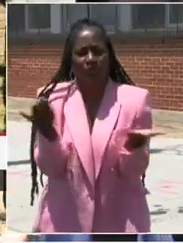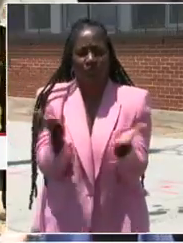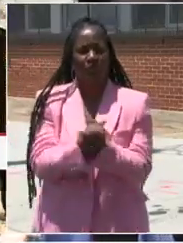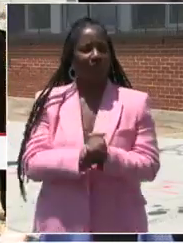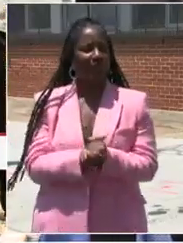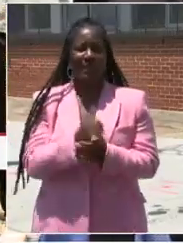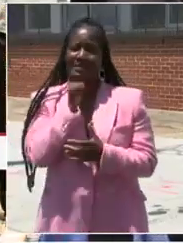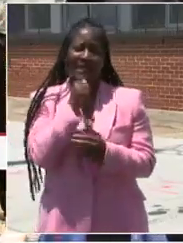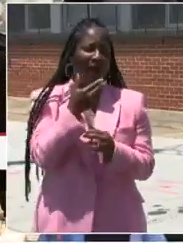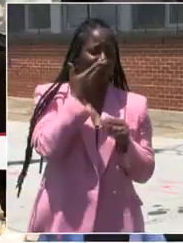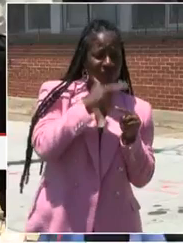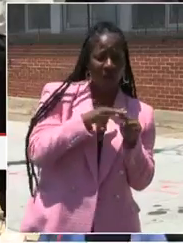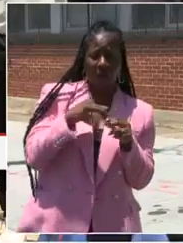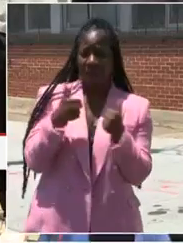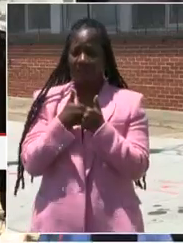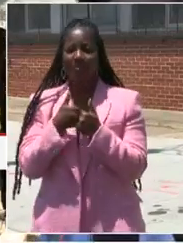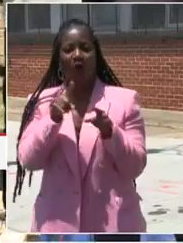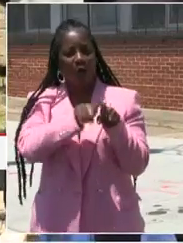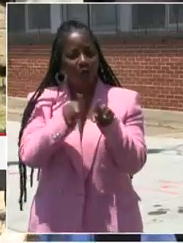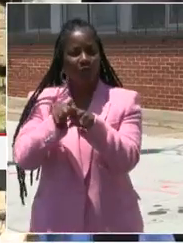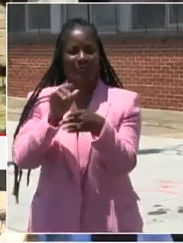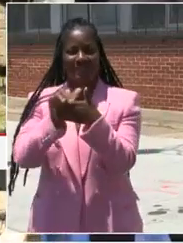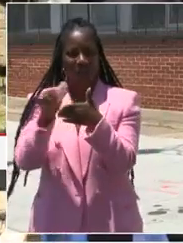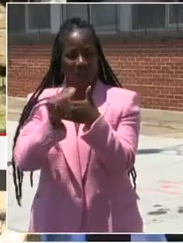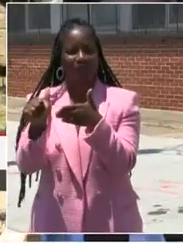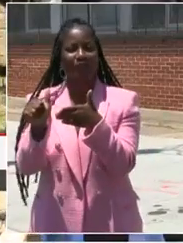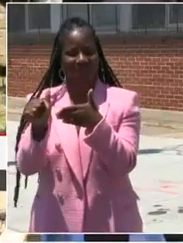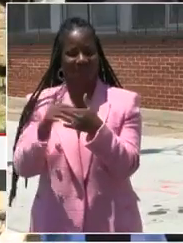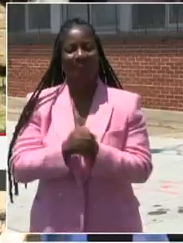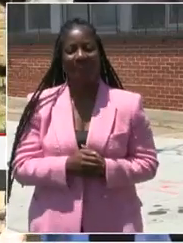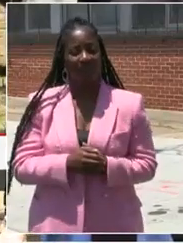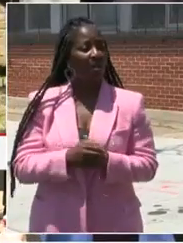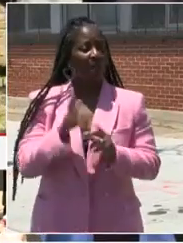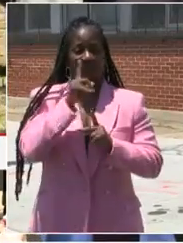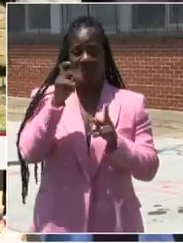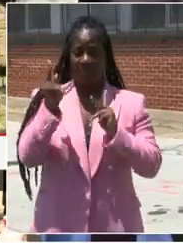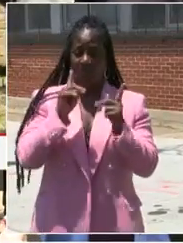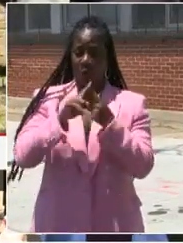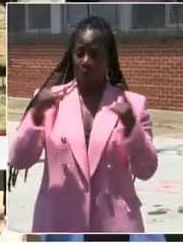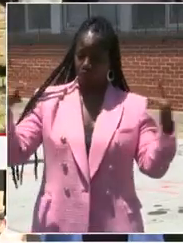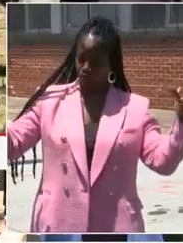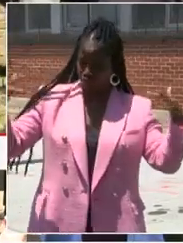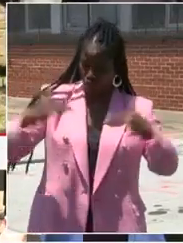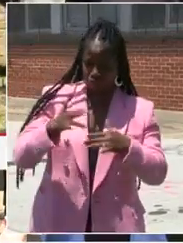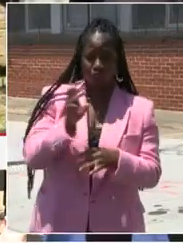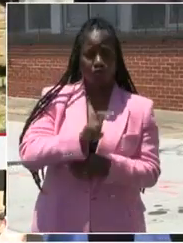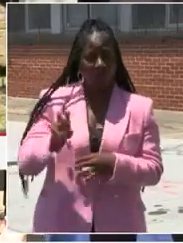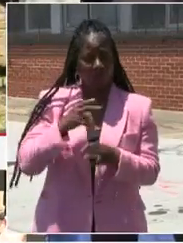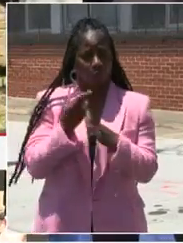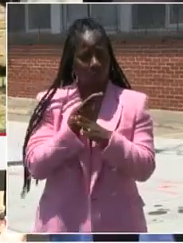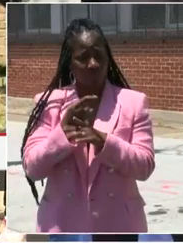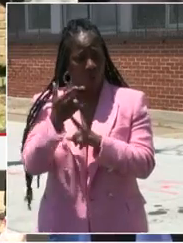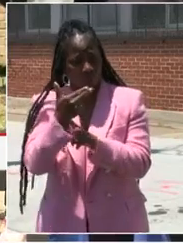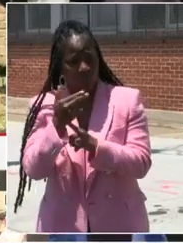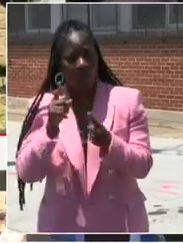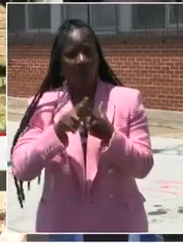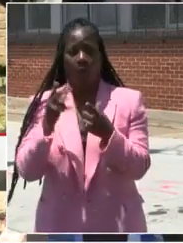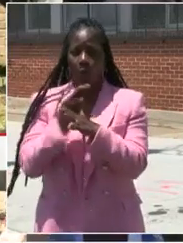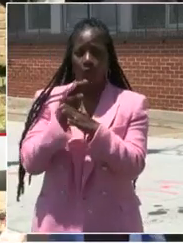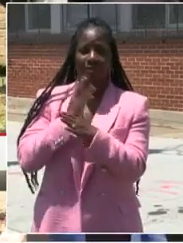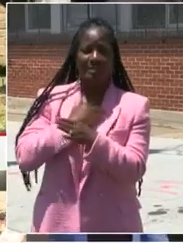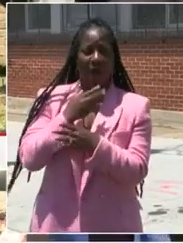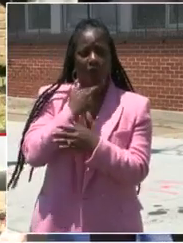just fun and games, it's dollars and cents as well. Because people will travel here, they will use our hotels, they will use